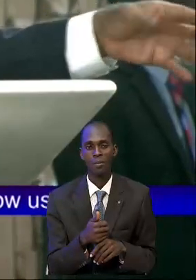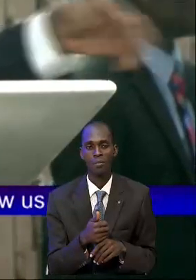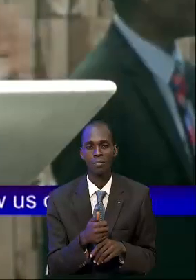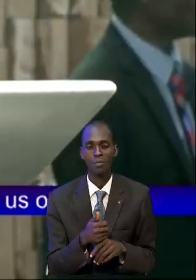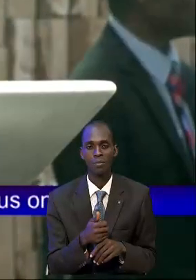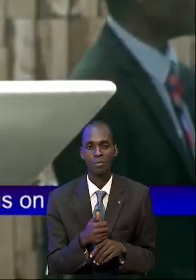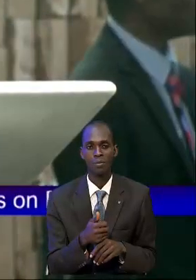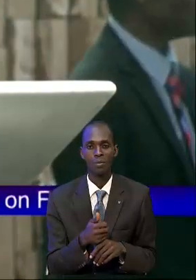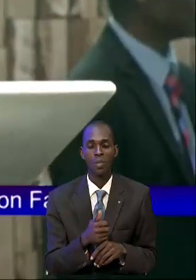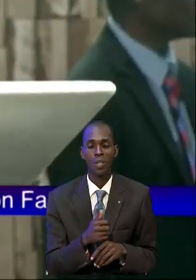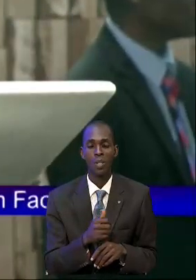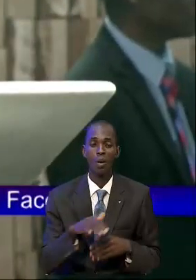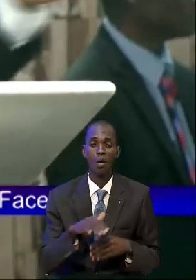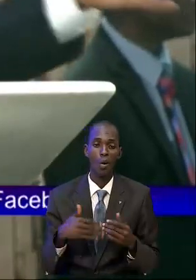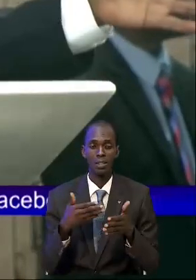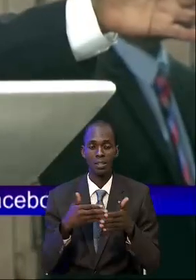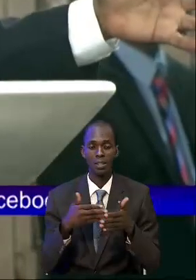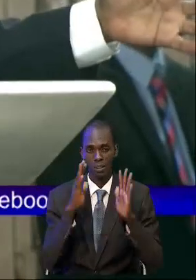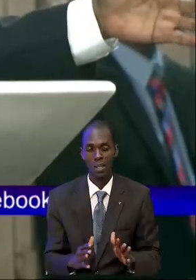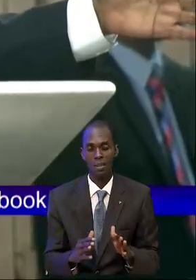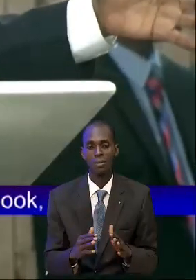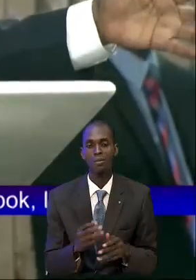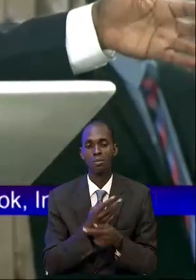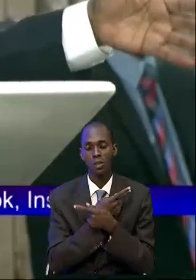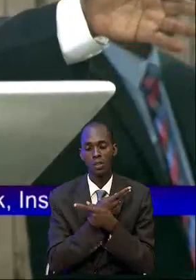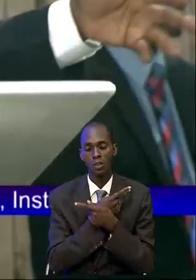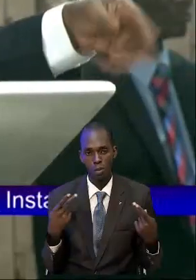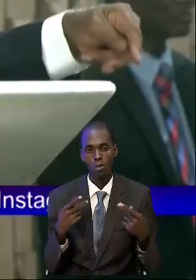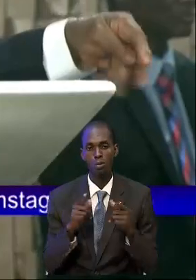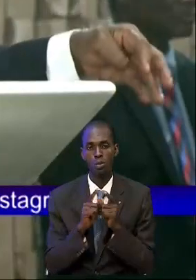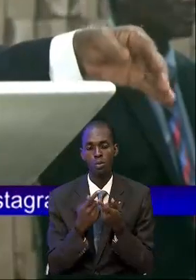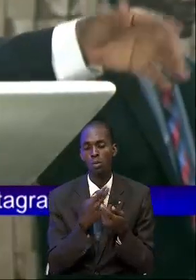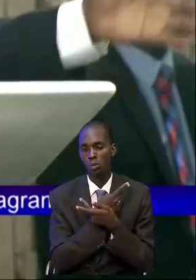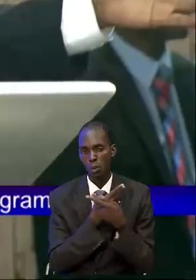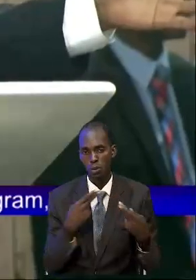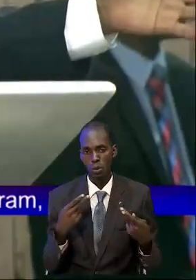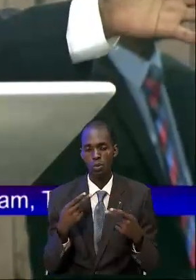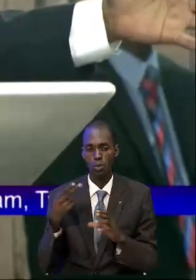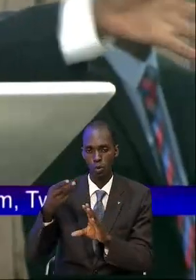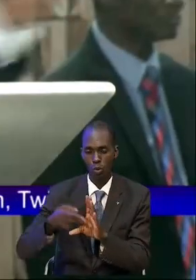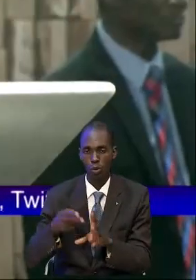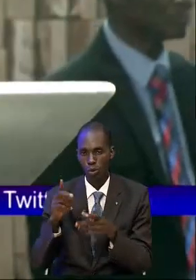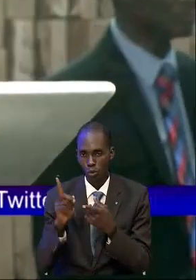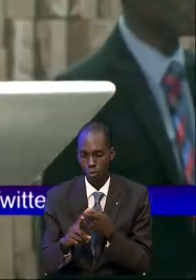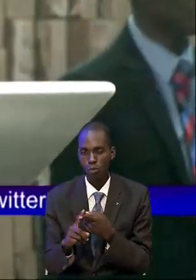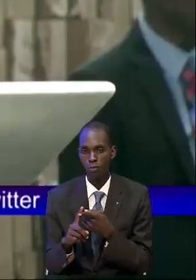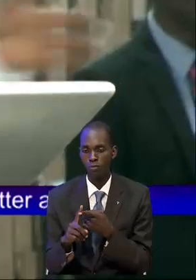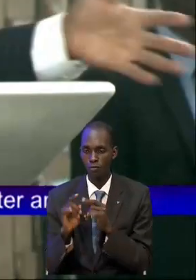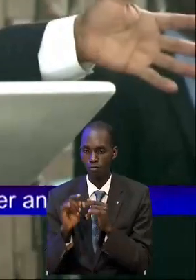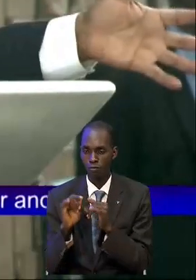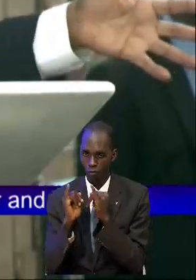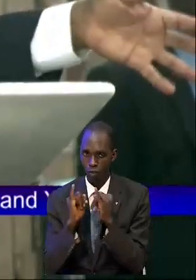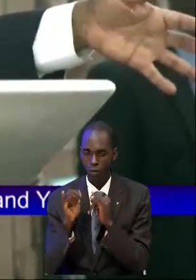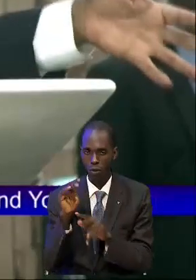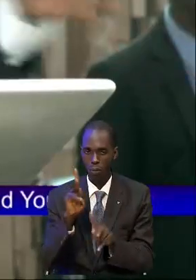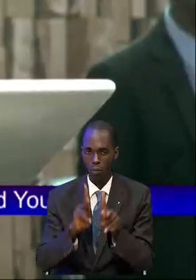Check yourself and come. All our leaders, please, our overseers and group coordinators, please join them to